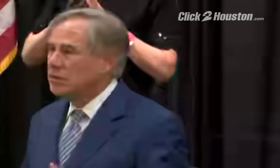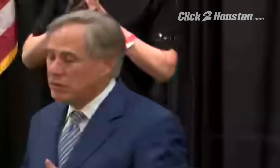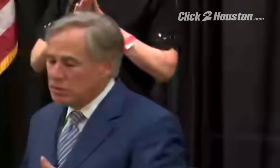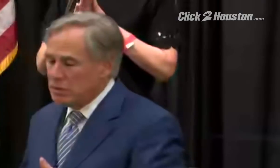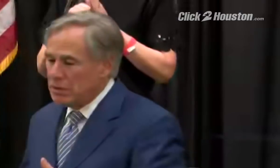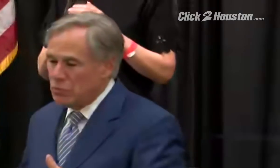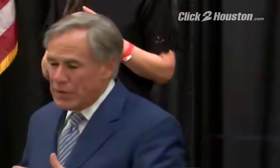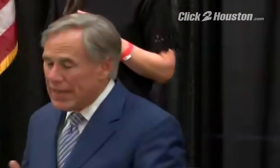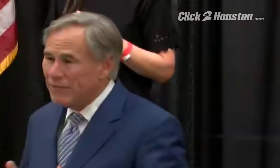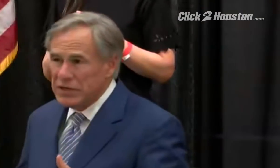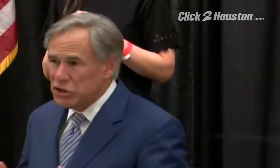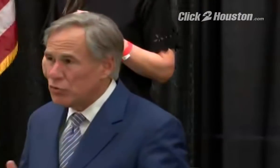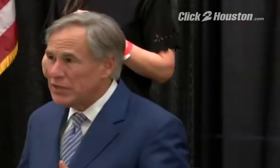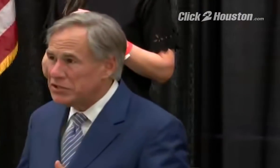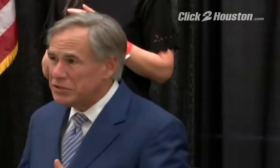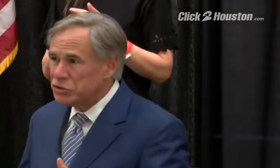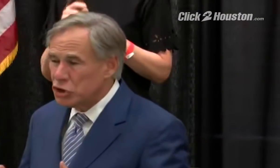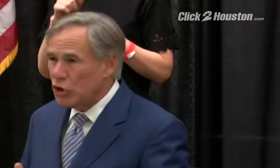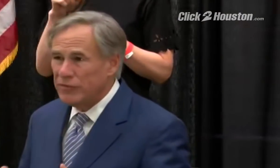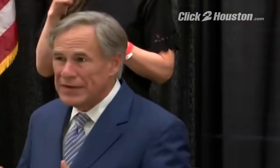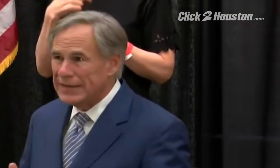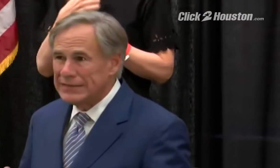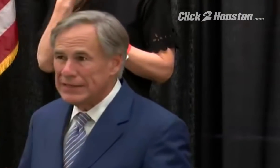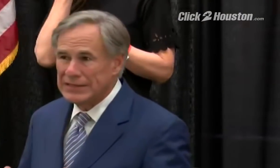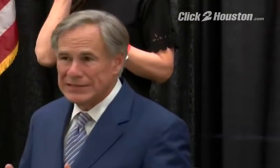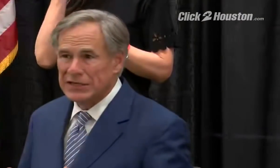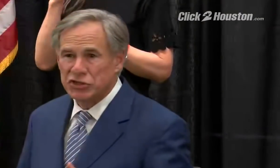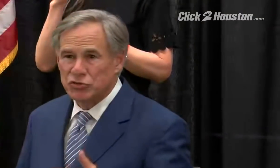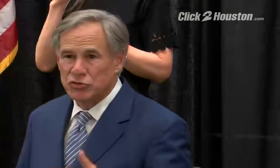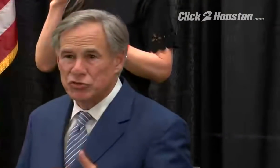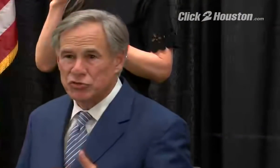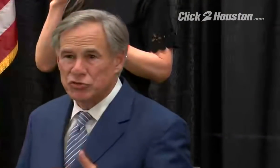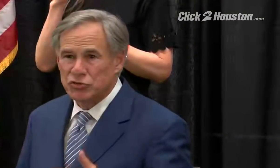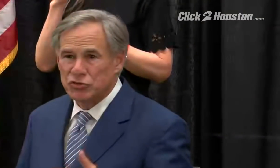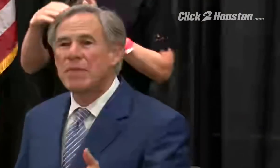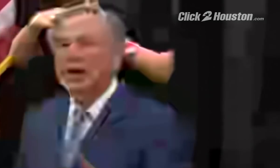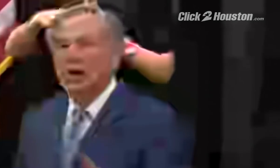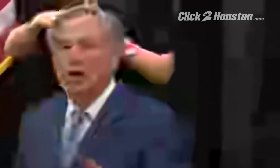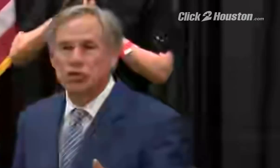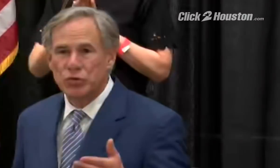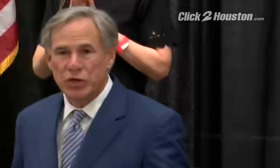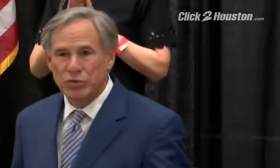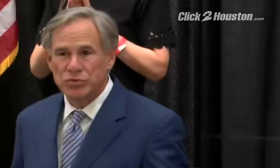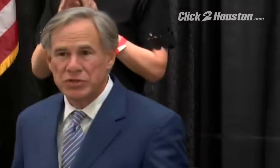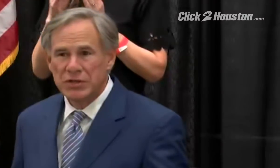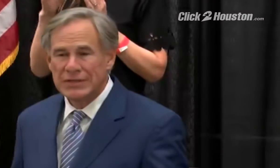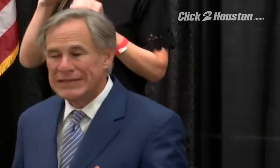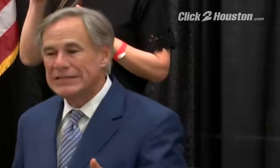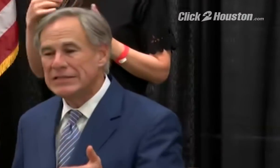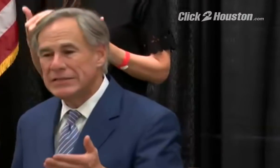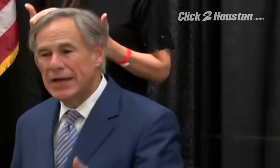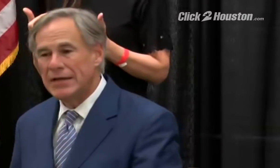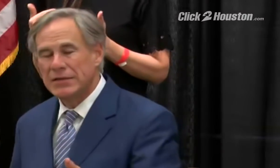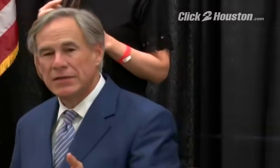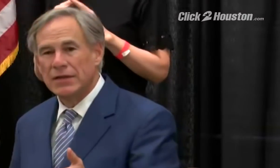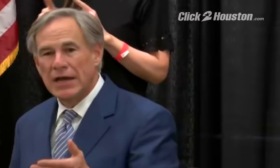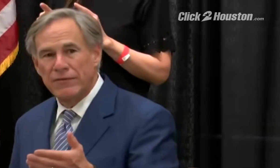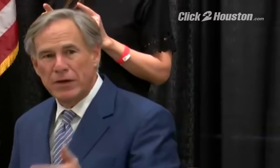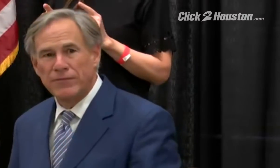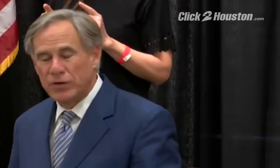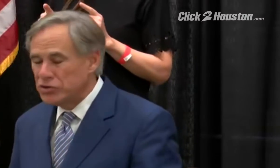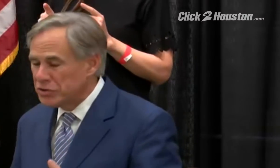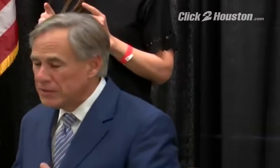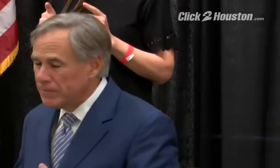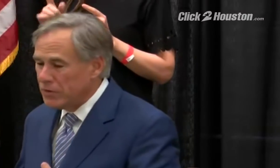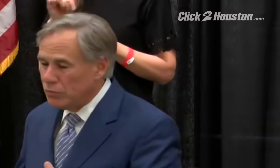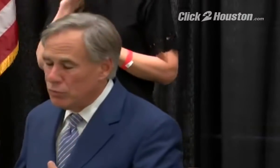that we have an increase in COVID-19 in Texas right now, but everybody also knows this is not